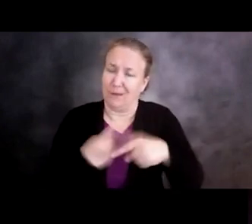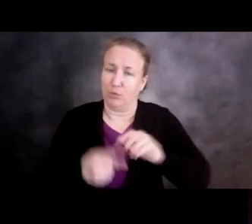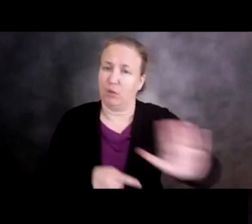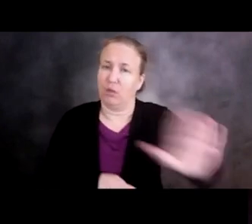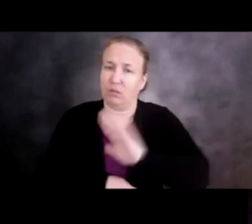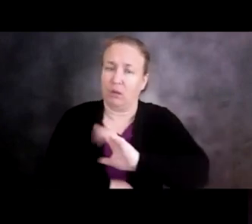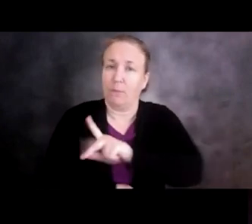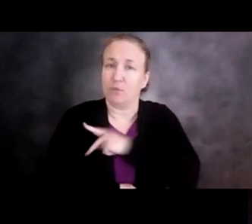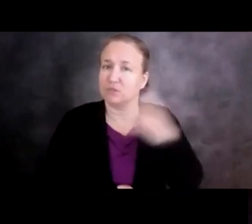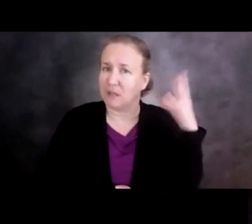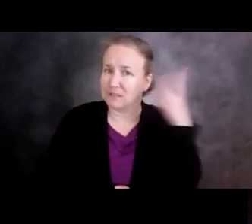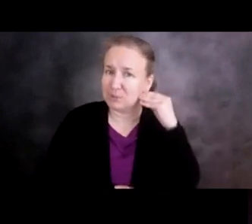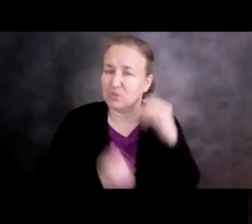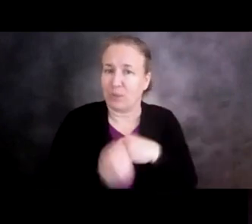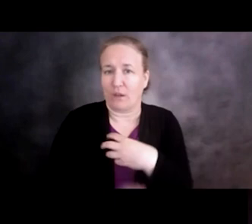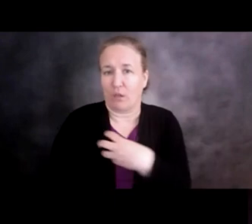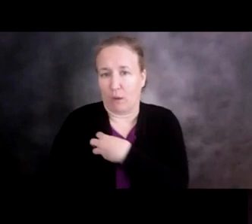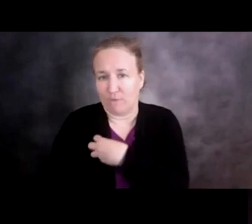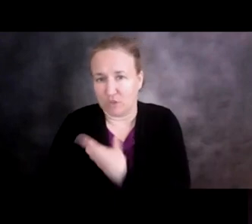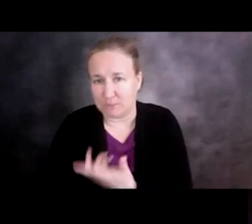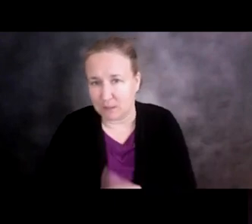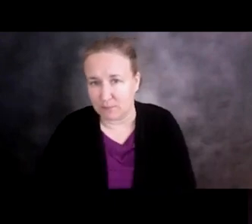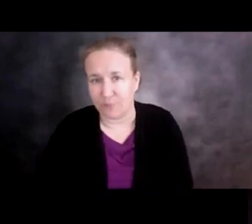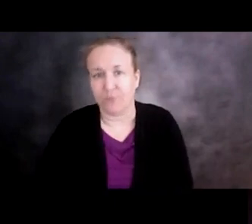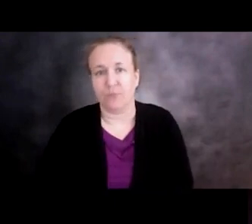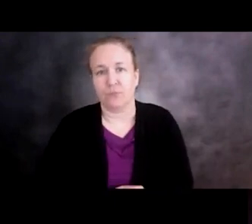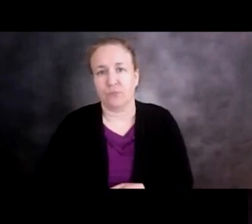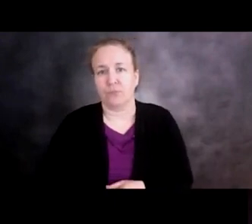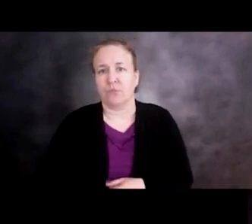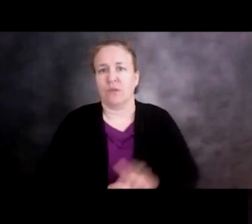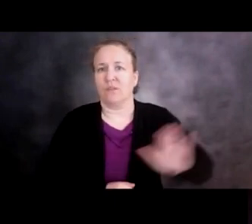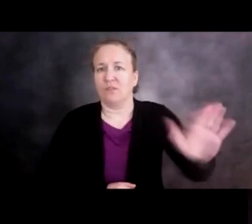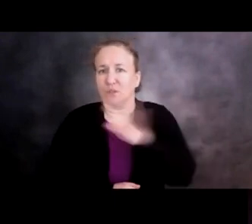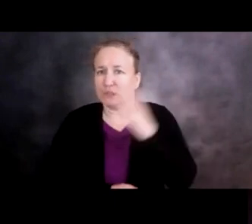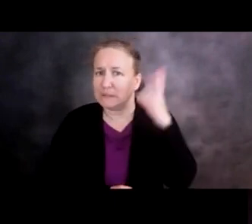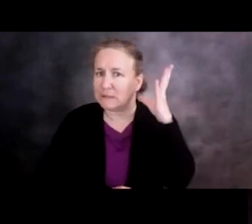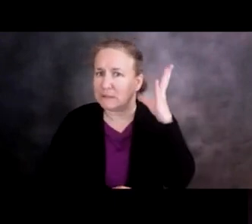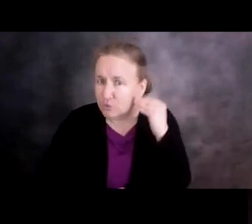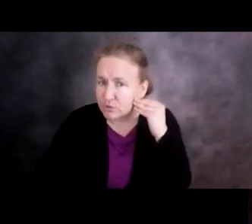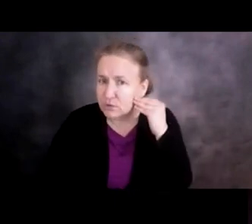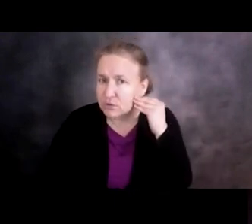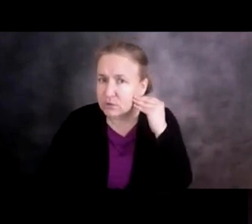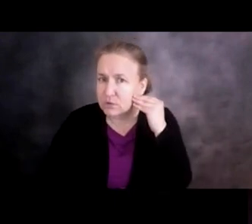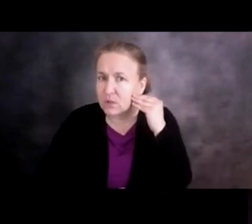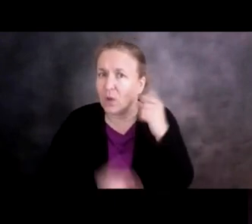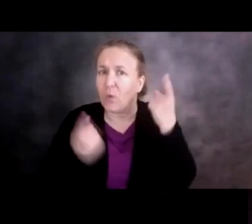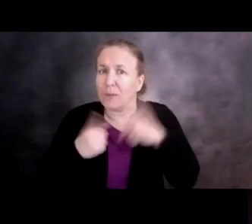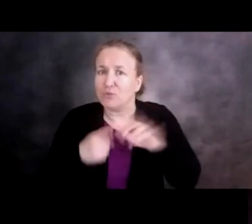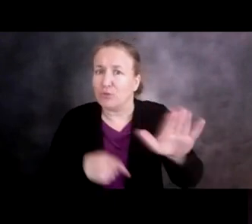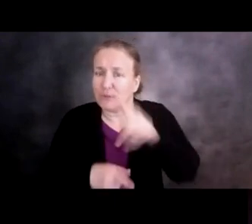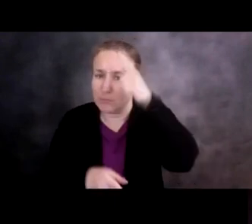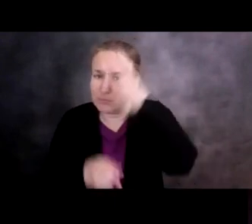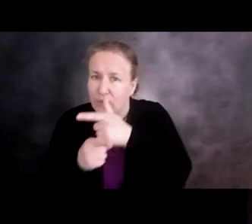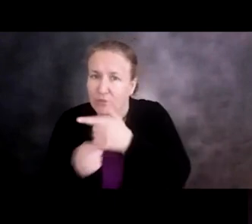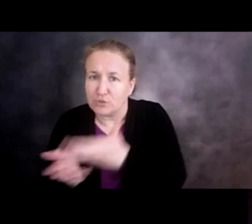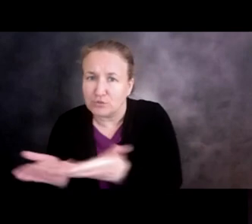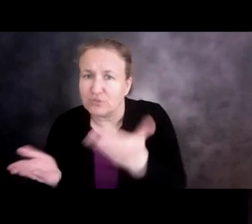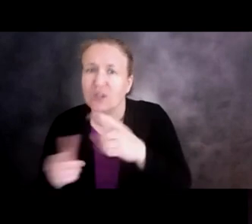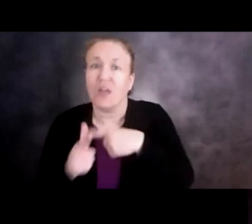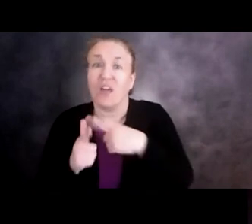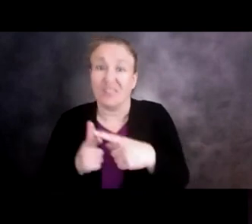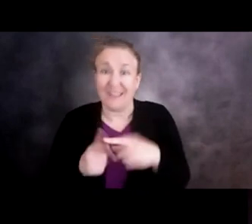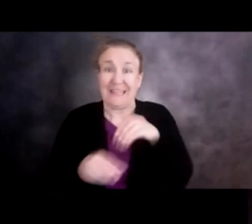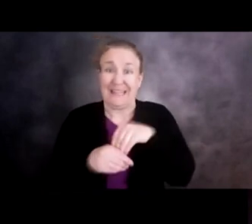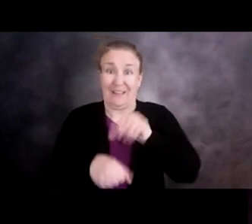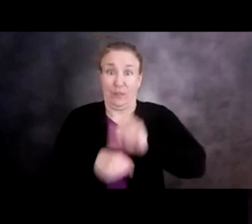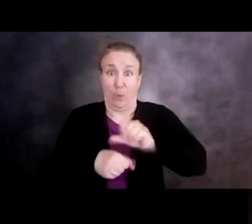personal experiences with law enforcement, things that had happened to them, things that had happened to their brothers. And then we put that in the